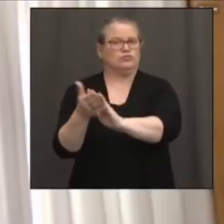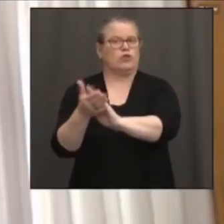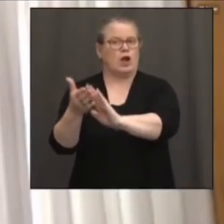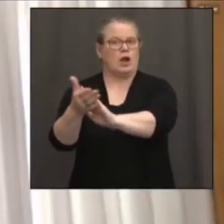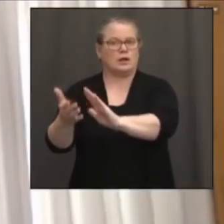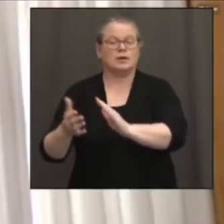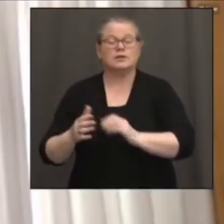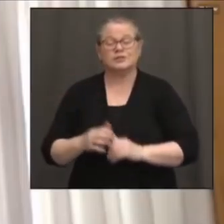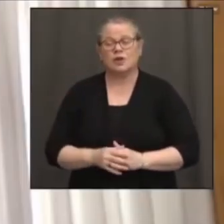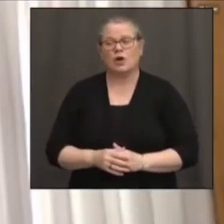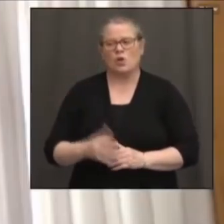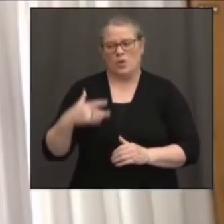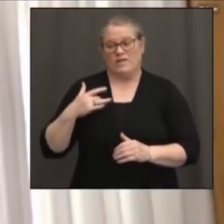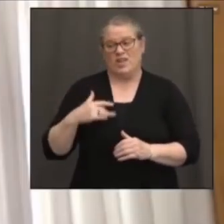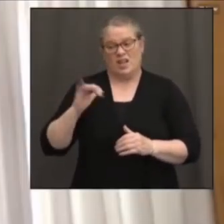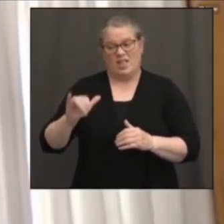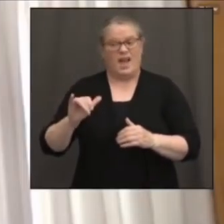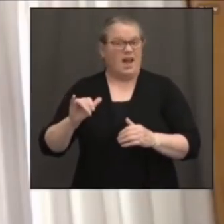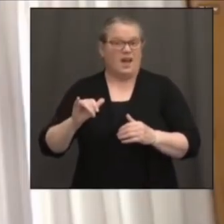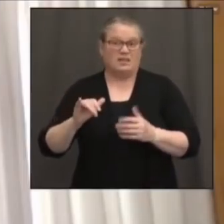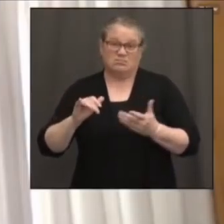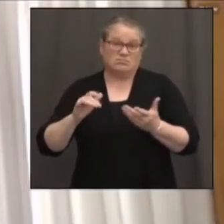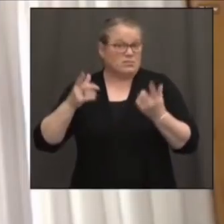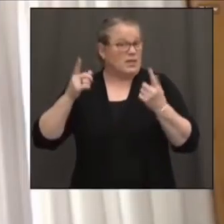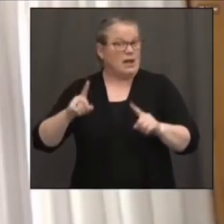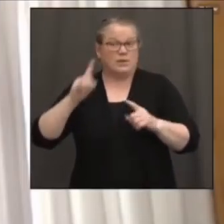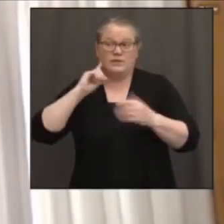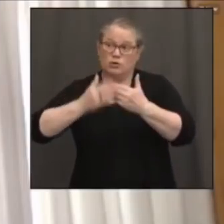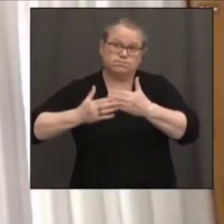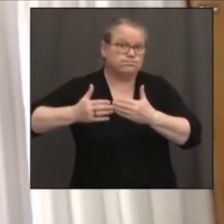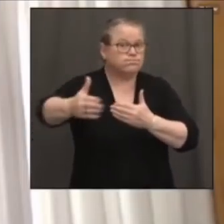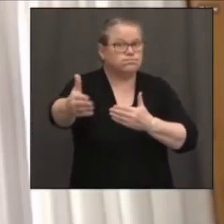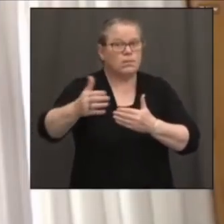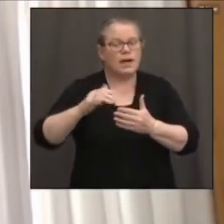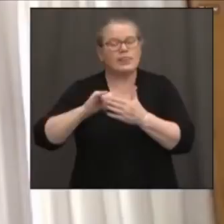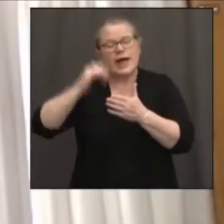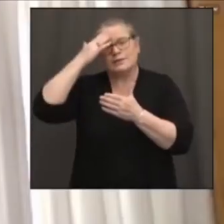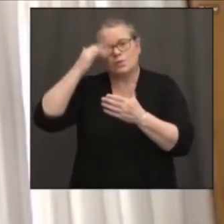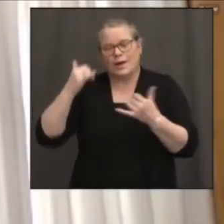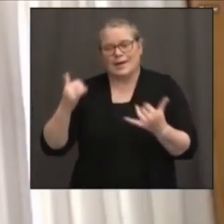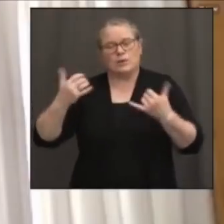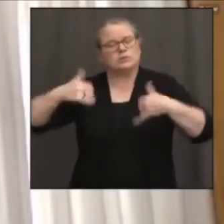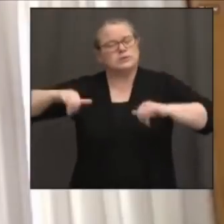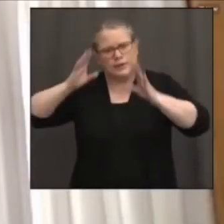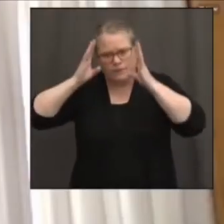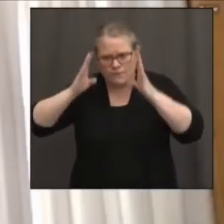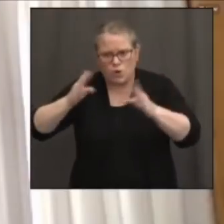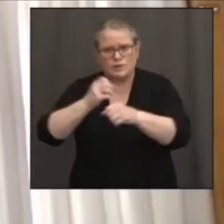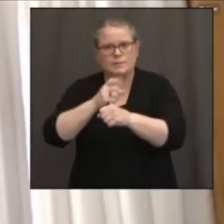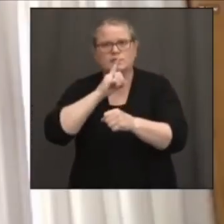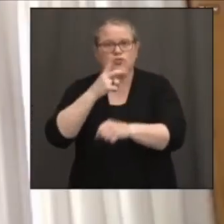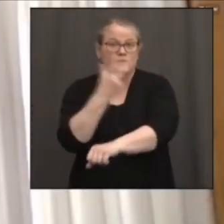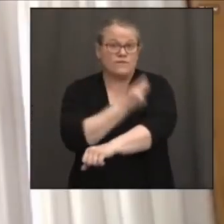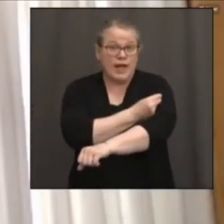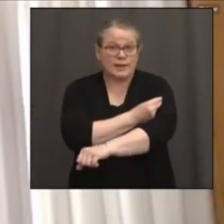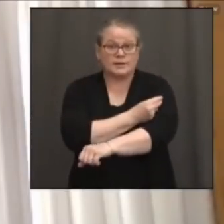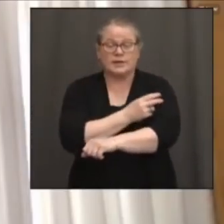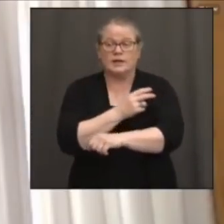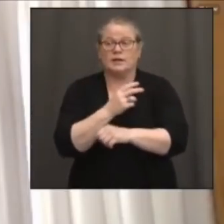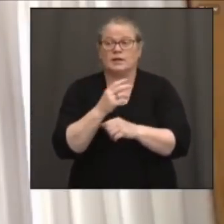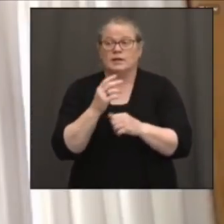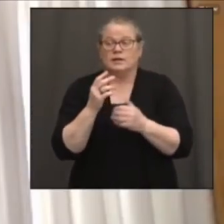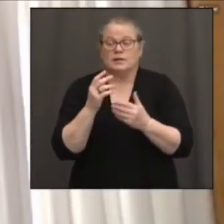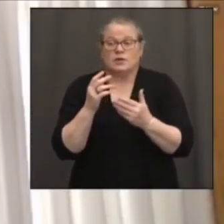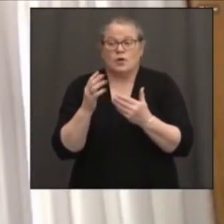going to be in for some time. And therefore, this is why we're still so focused on trying to get everyone vaccinated that we can, despite the fact that